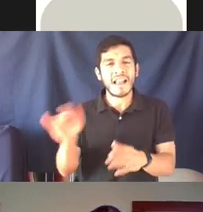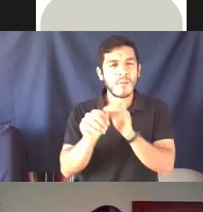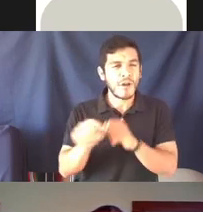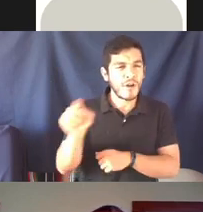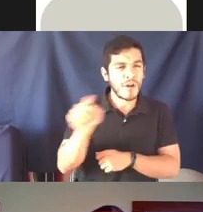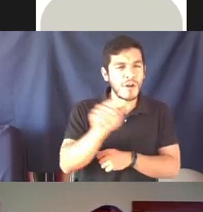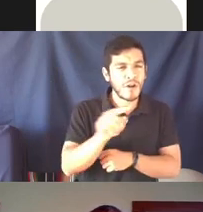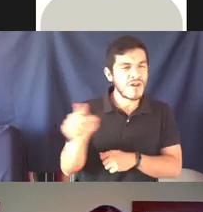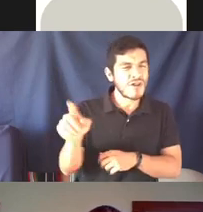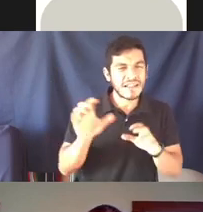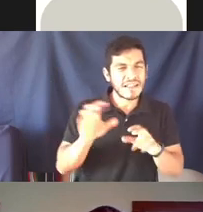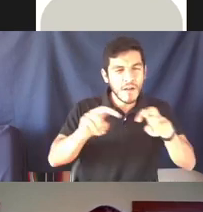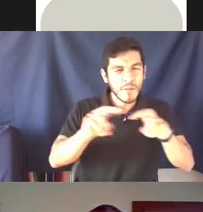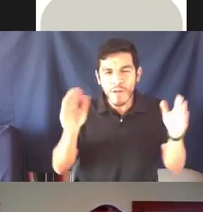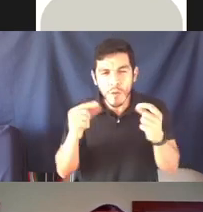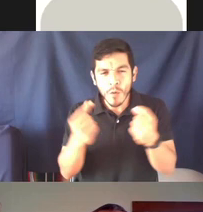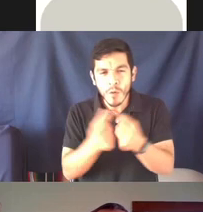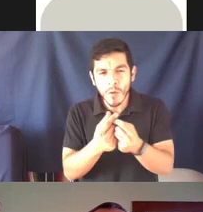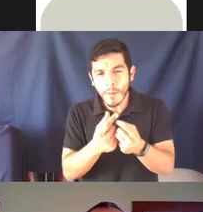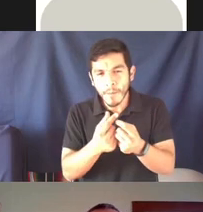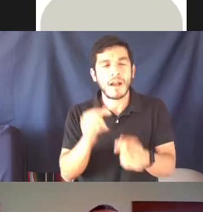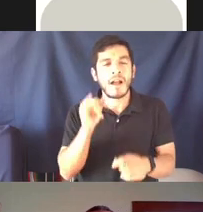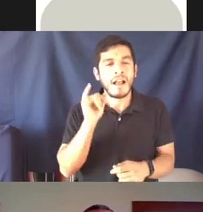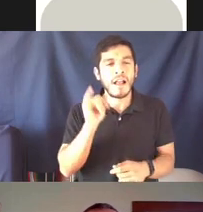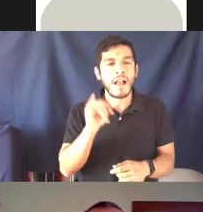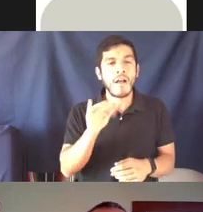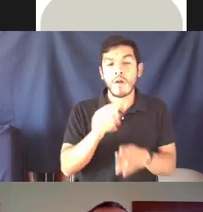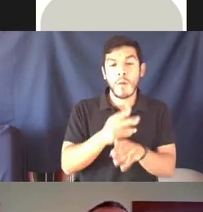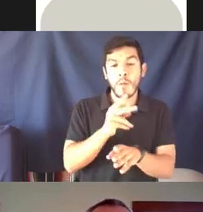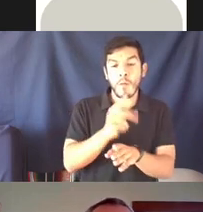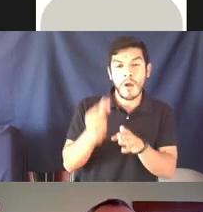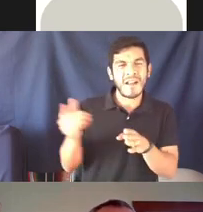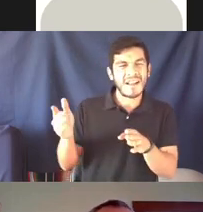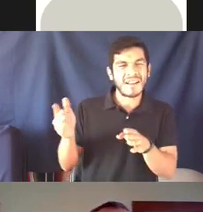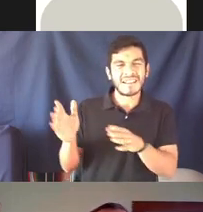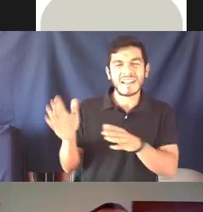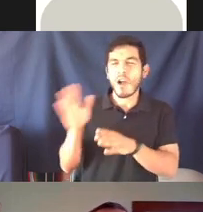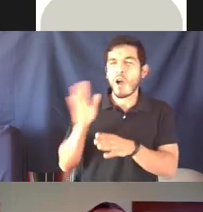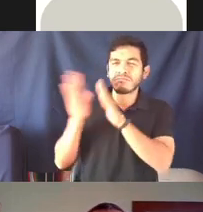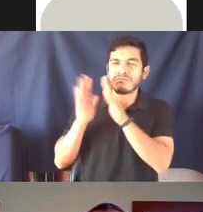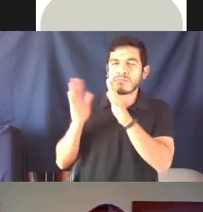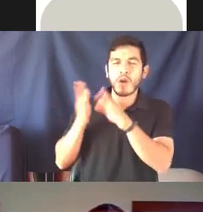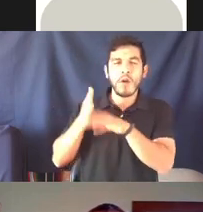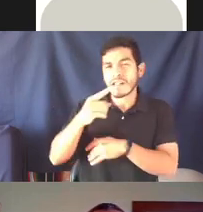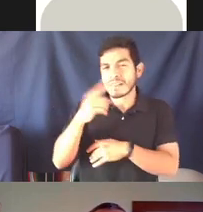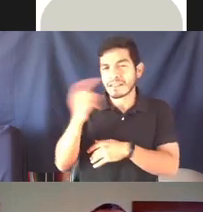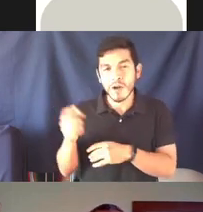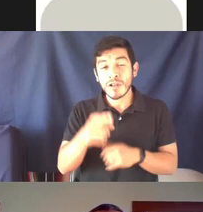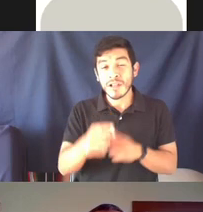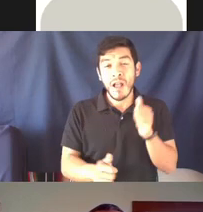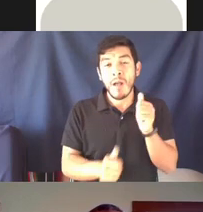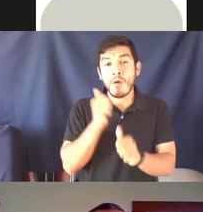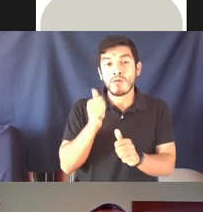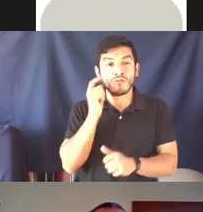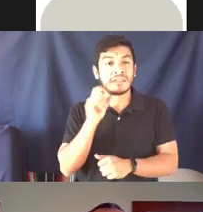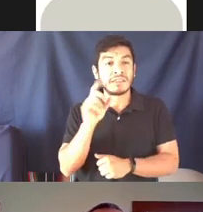mentors from programs. This was over the summer, so a little bit more recent than some of this other data. And really here, unsurprisingly, there were